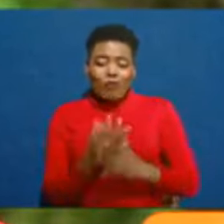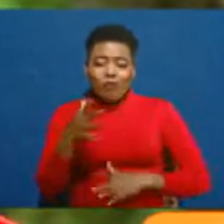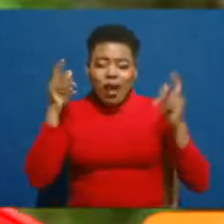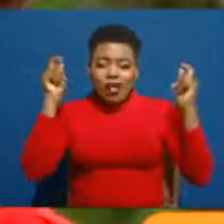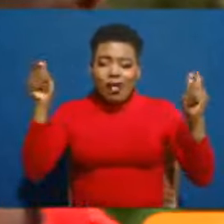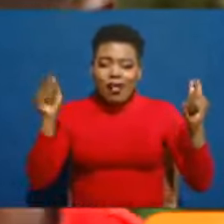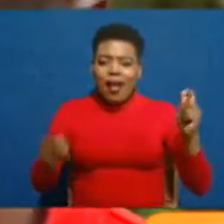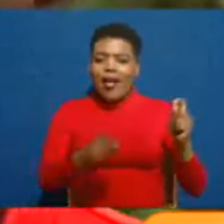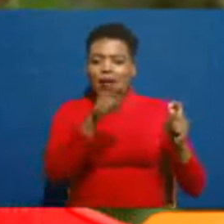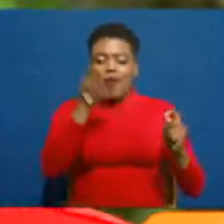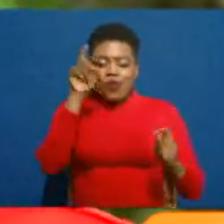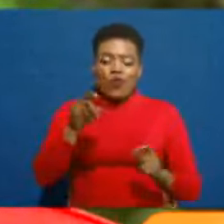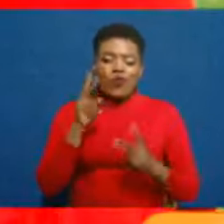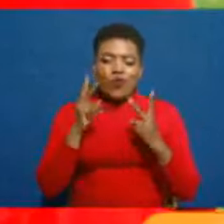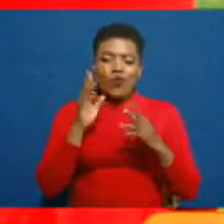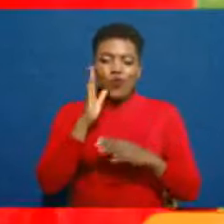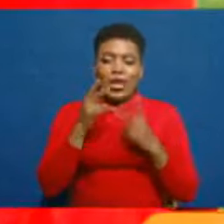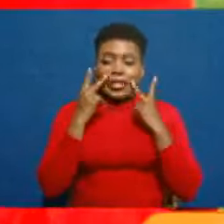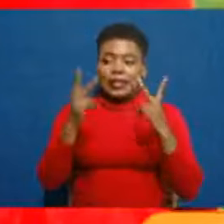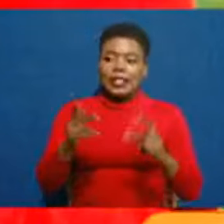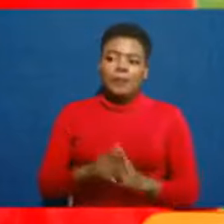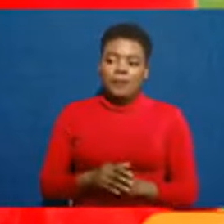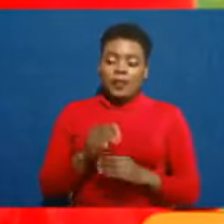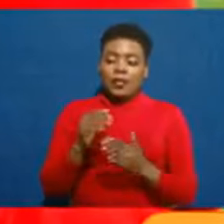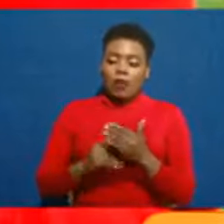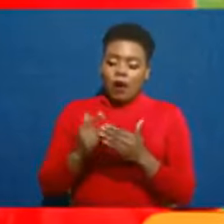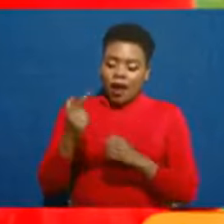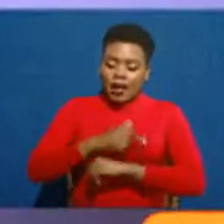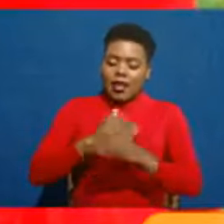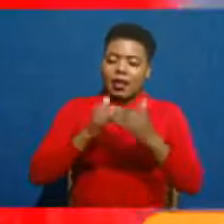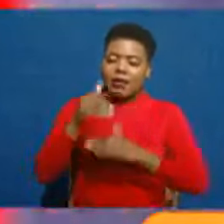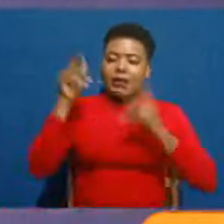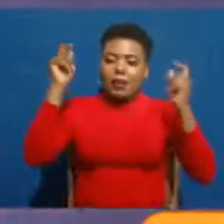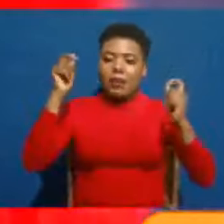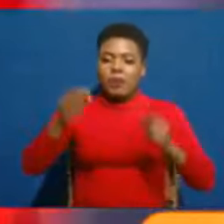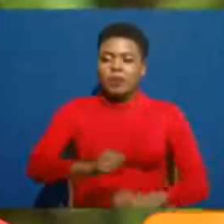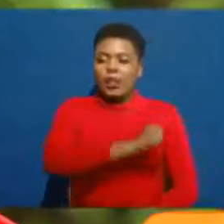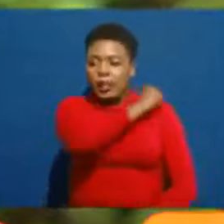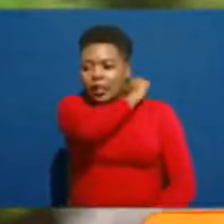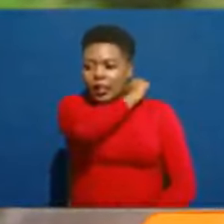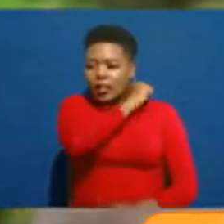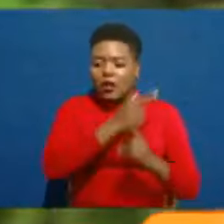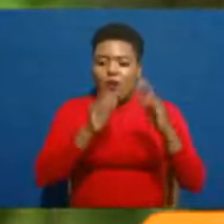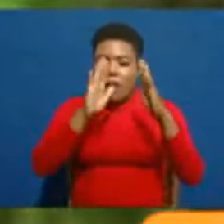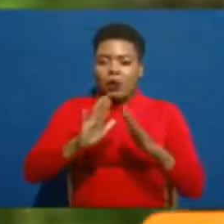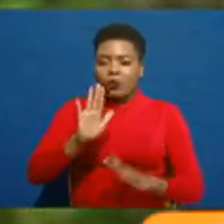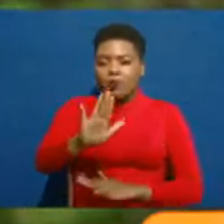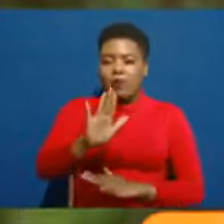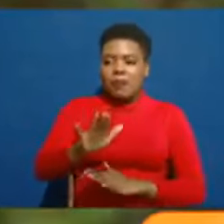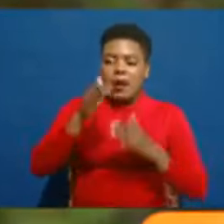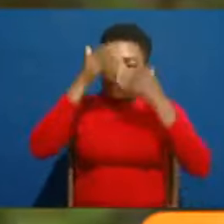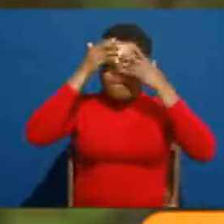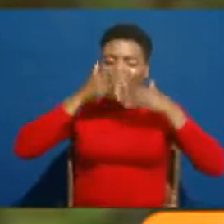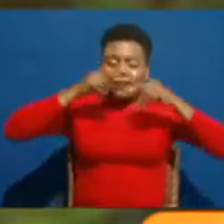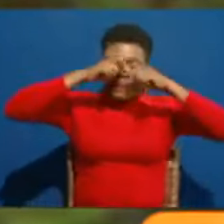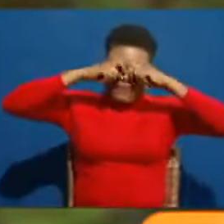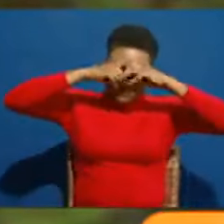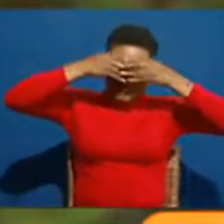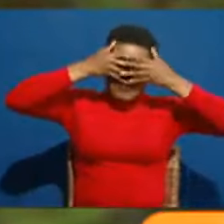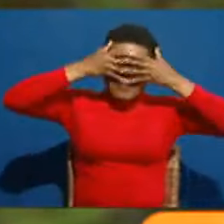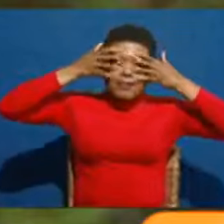haunted, recounts his ordeal. The day after the protest, he was abducted from his house. Blindfolded and